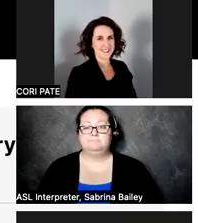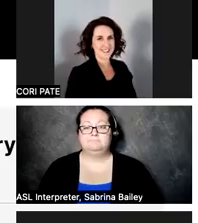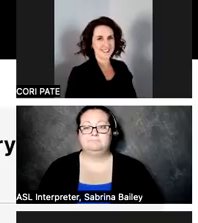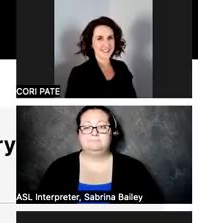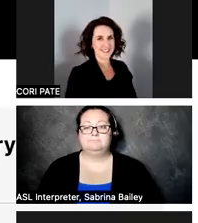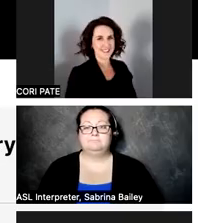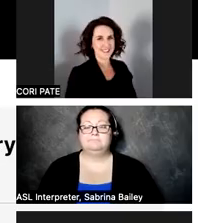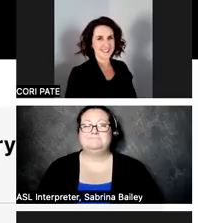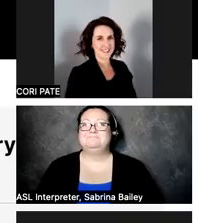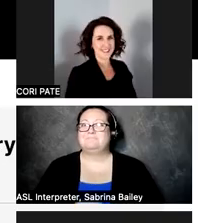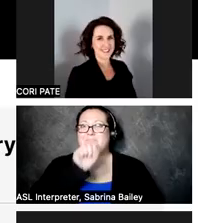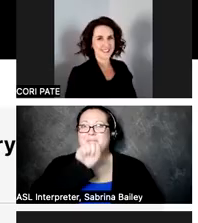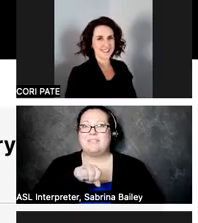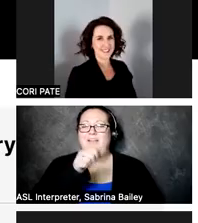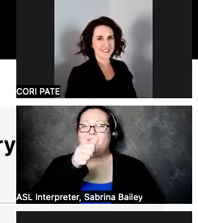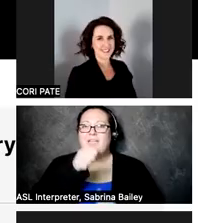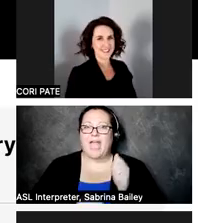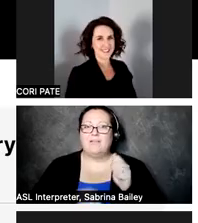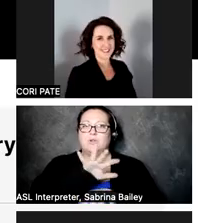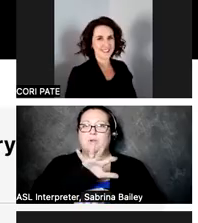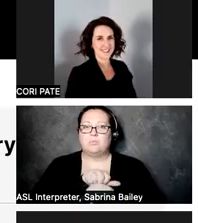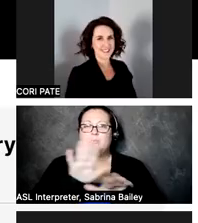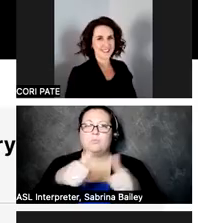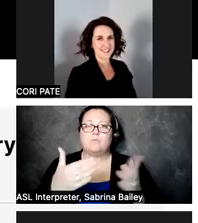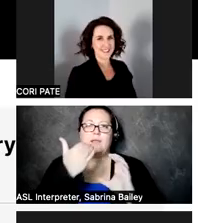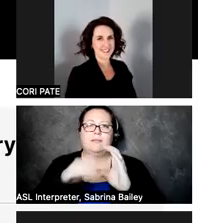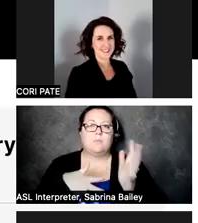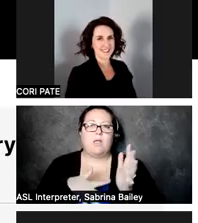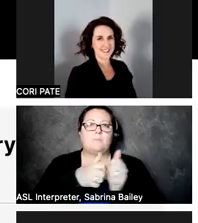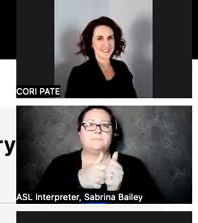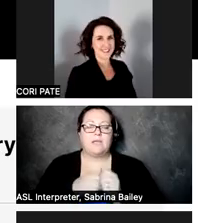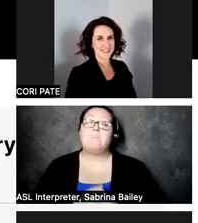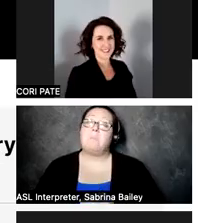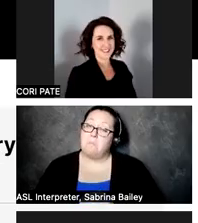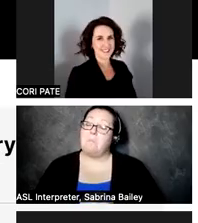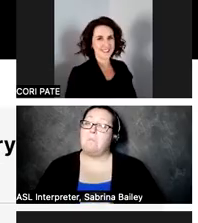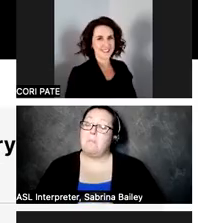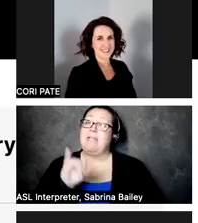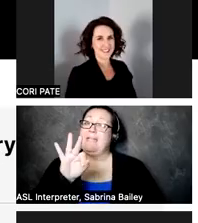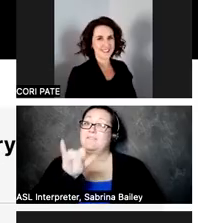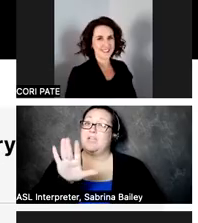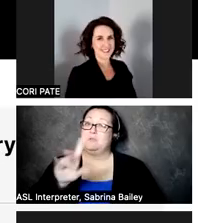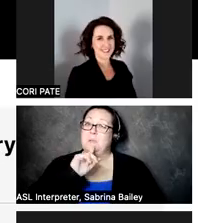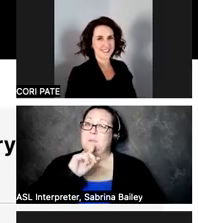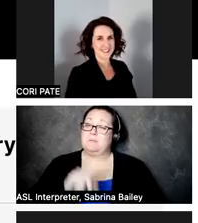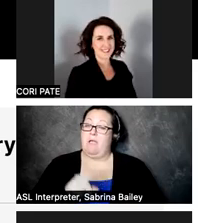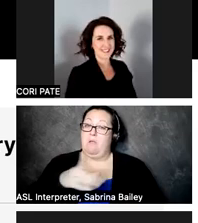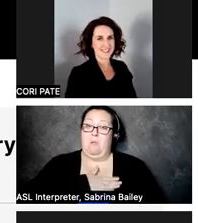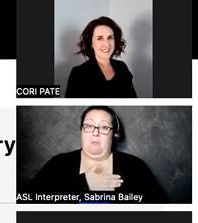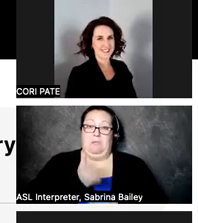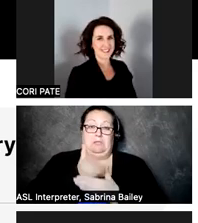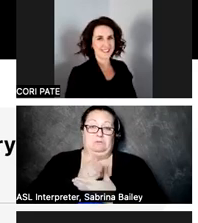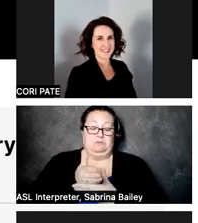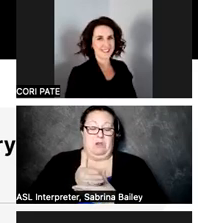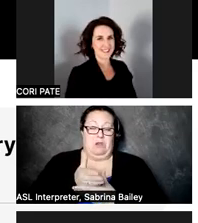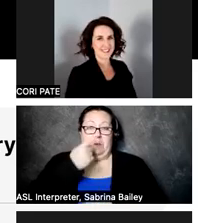Okay, so I love that every appointment providing an email update. If that is your response and you're willing to share, could